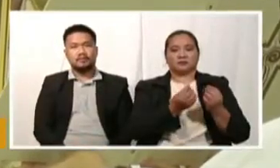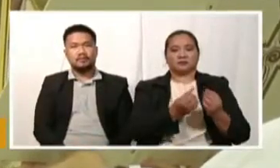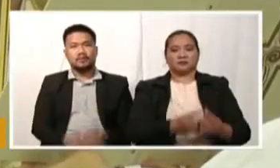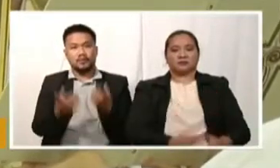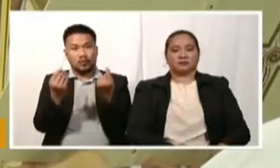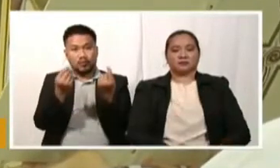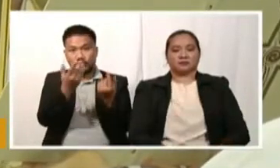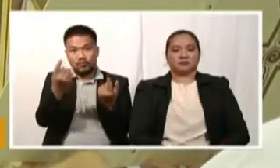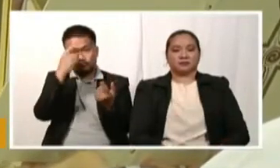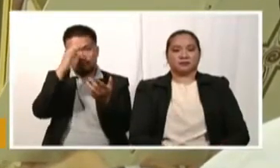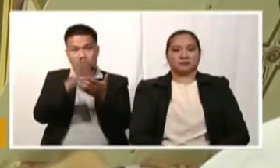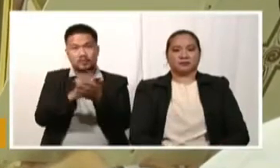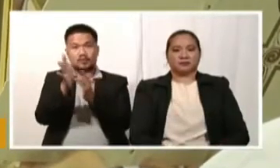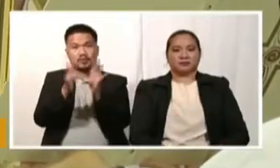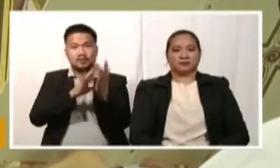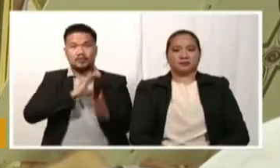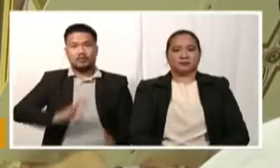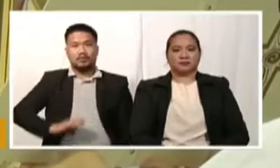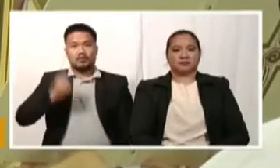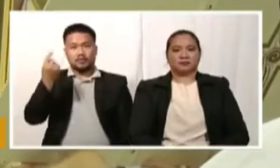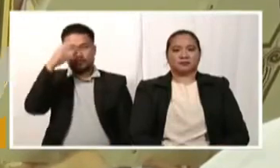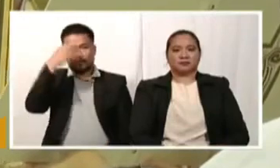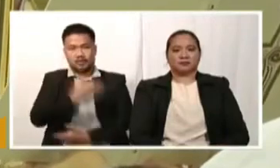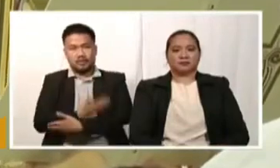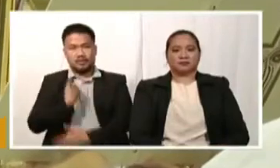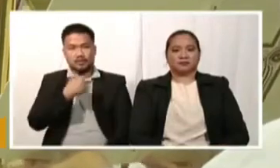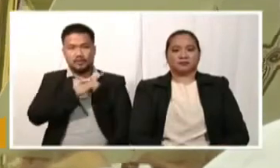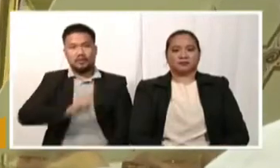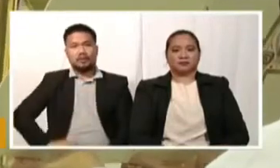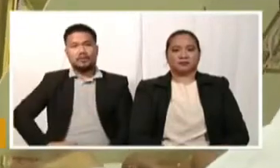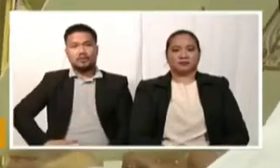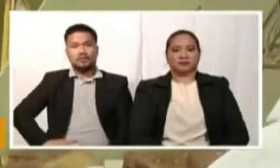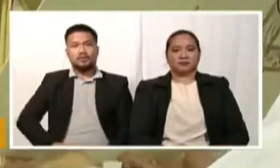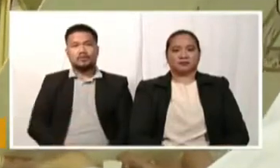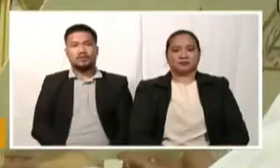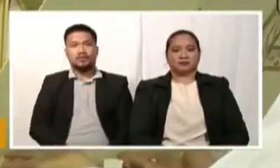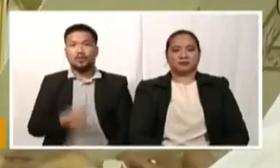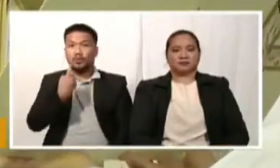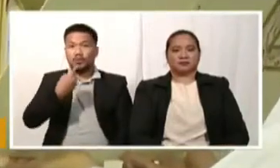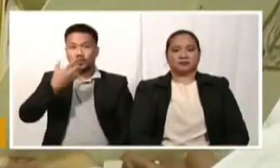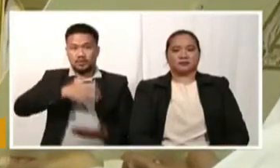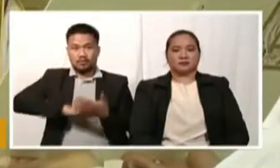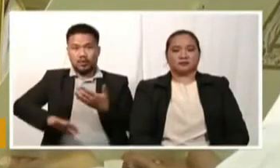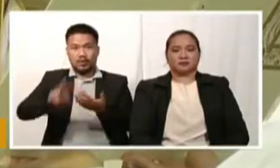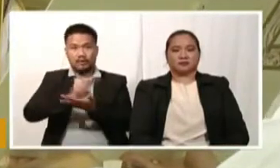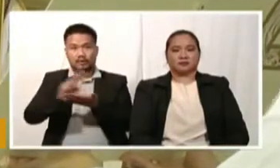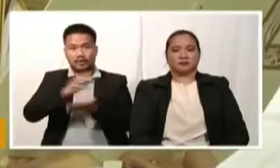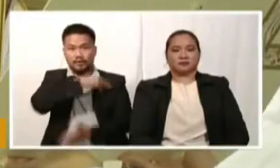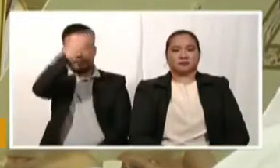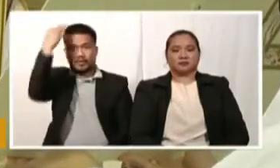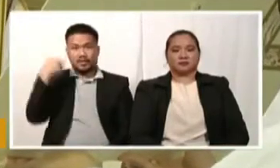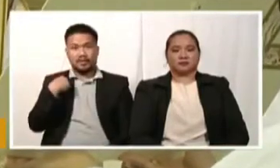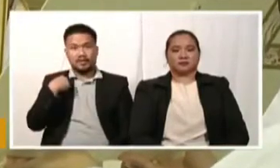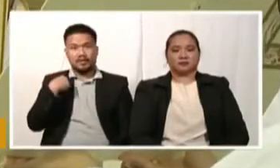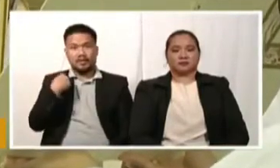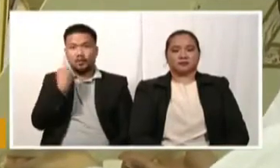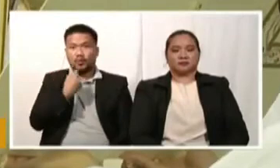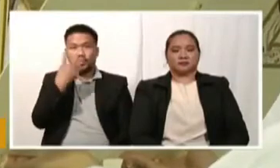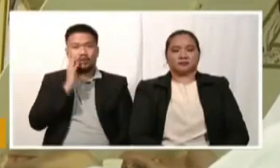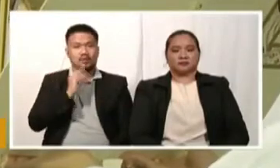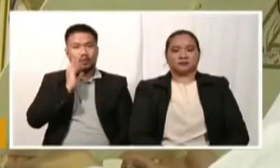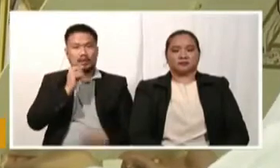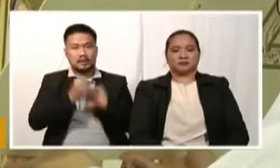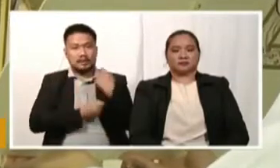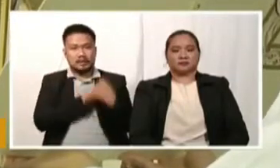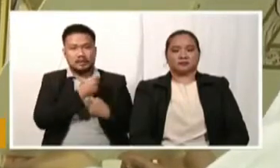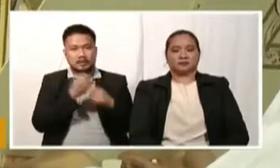believe in Jesus Christ, his only Son, our Lord, who was born of the Virgin Mary, suffered